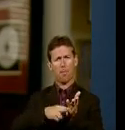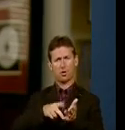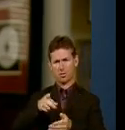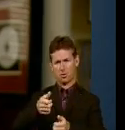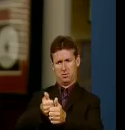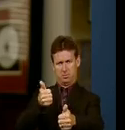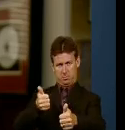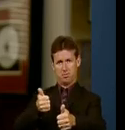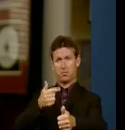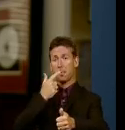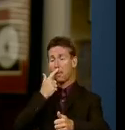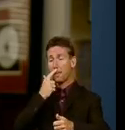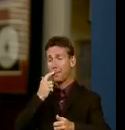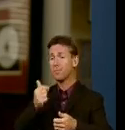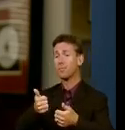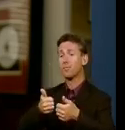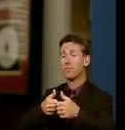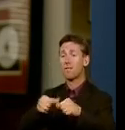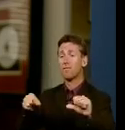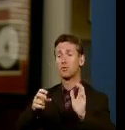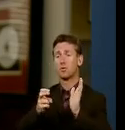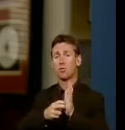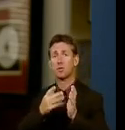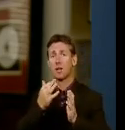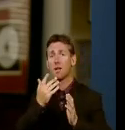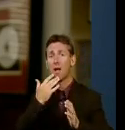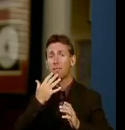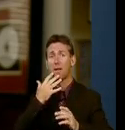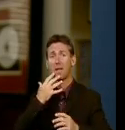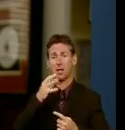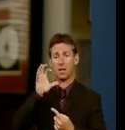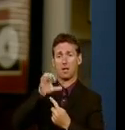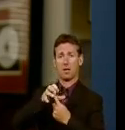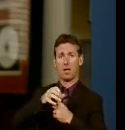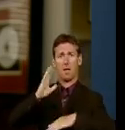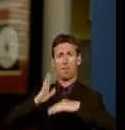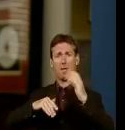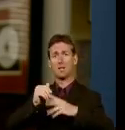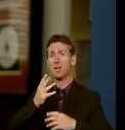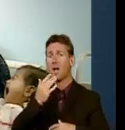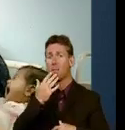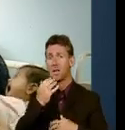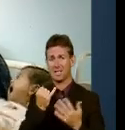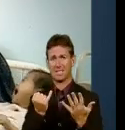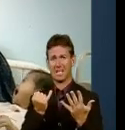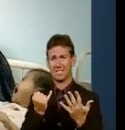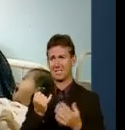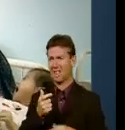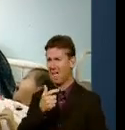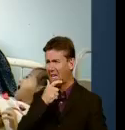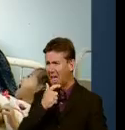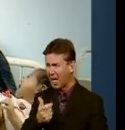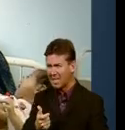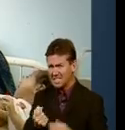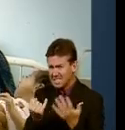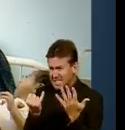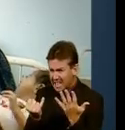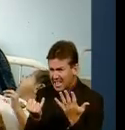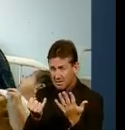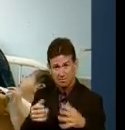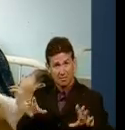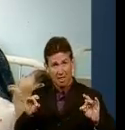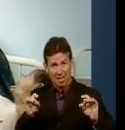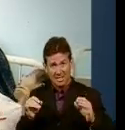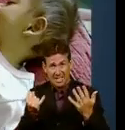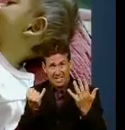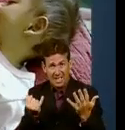was completed, 6 clinics had been turned over to just six to the Iraqi government. How do you